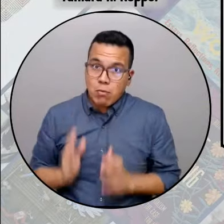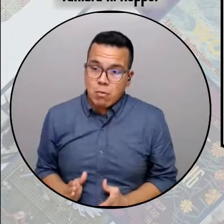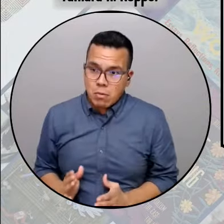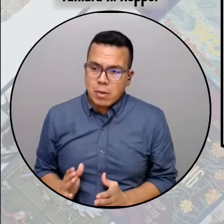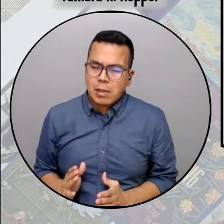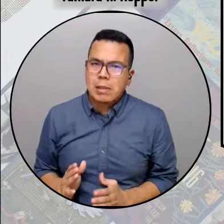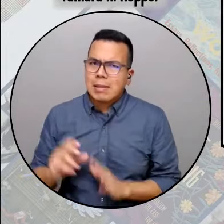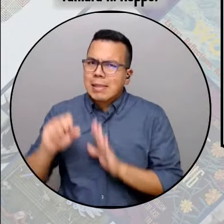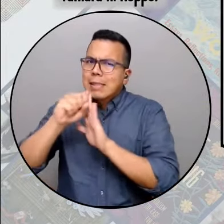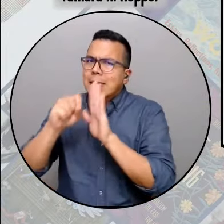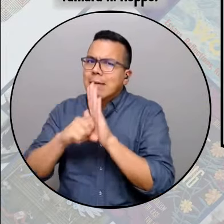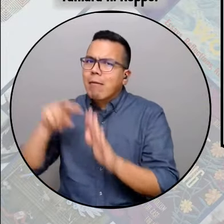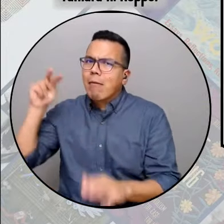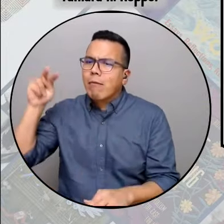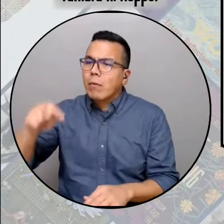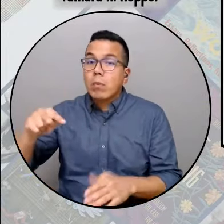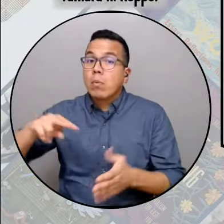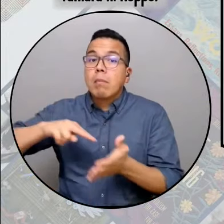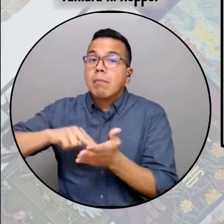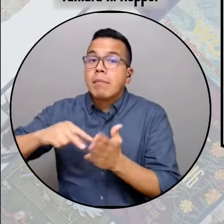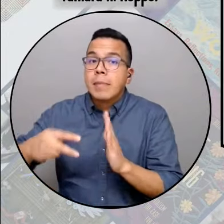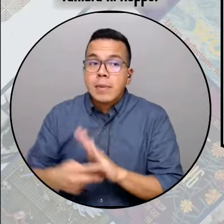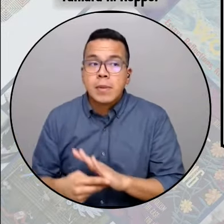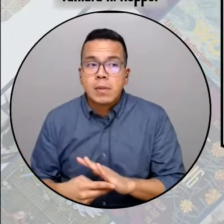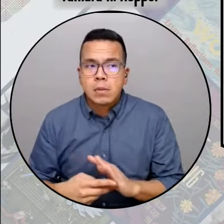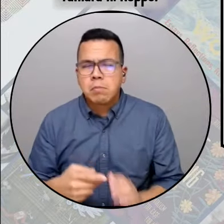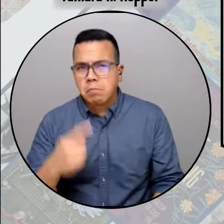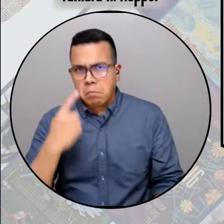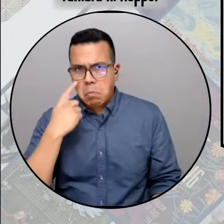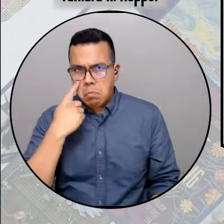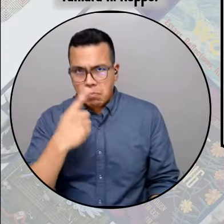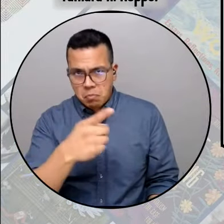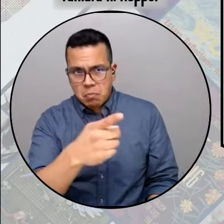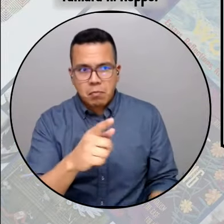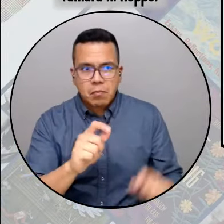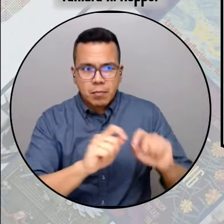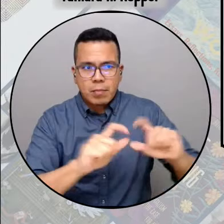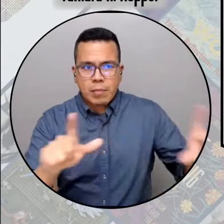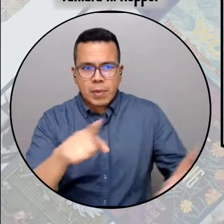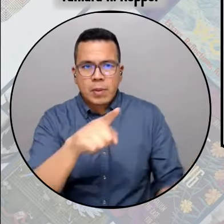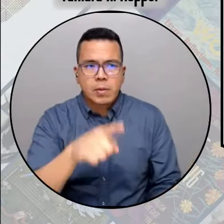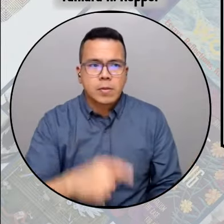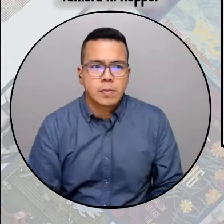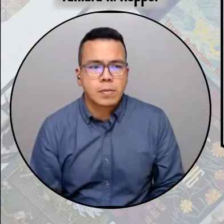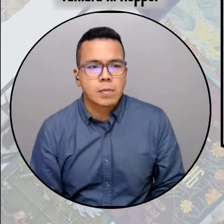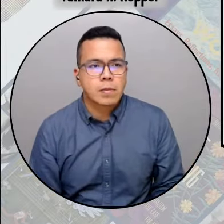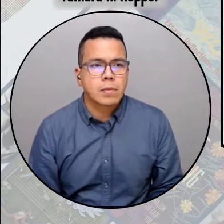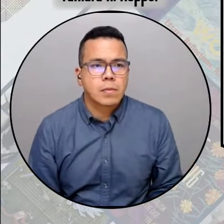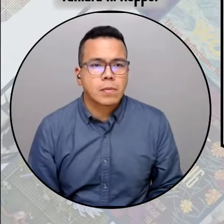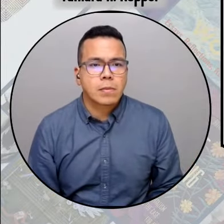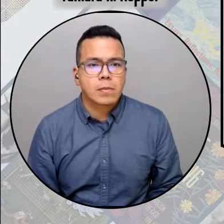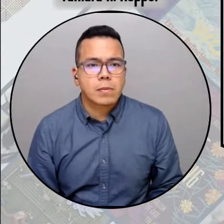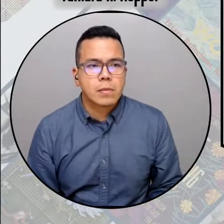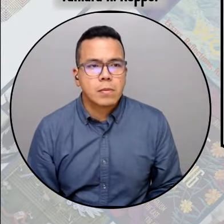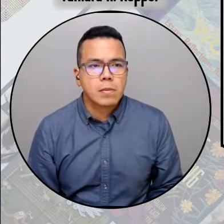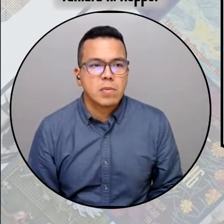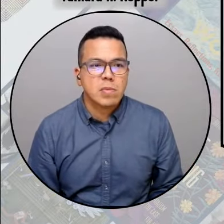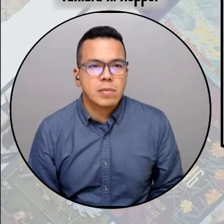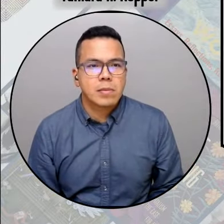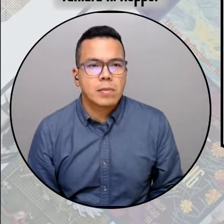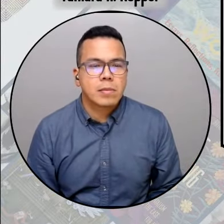example, unauthorized immigrant here, it can mean anybody. It's